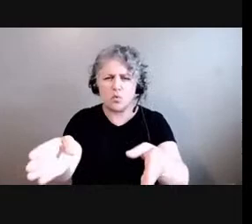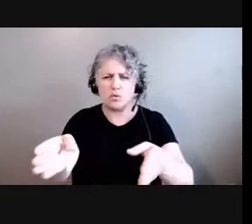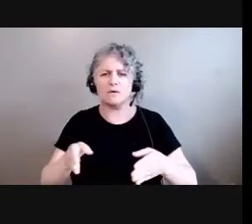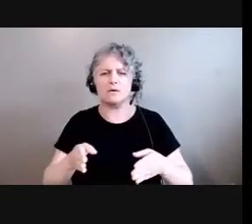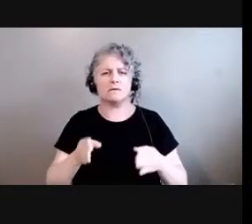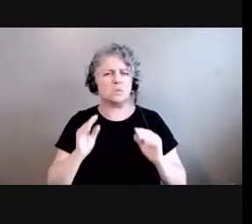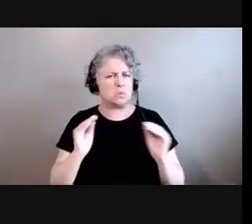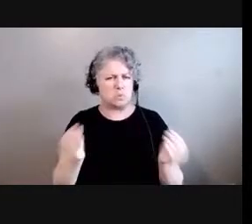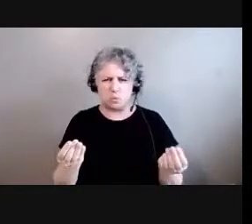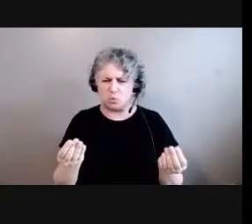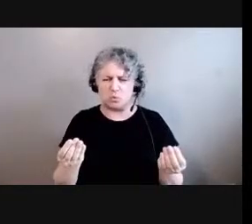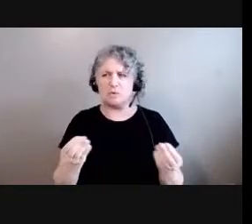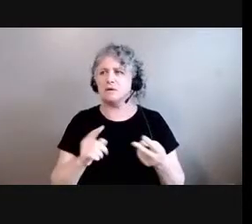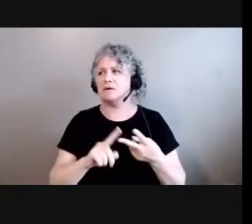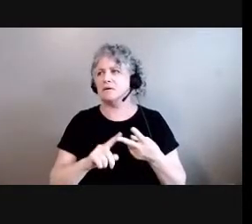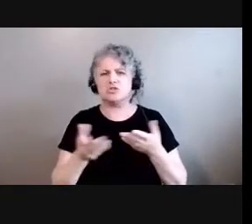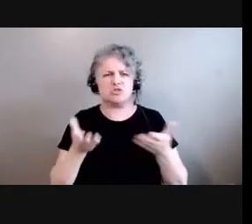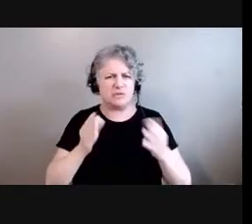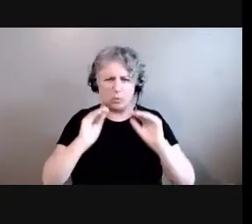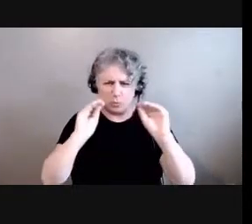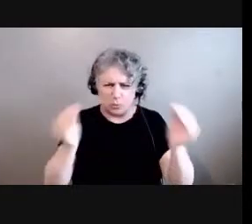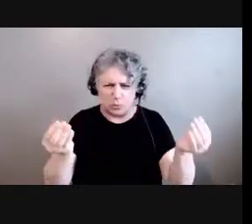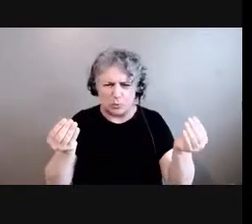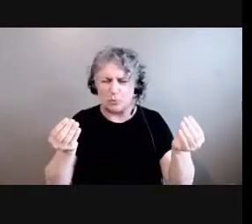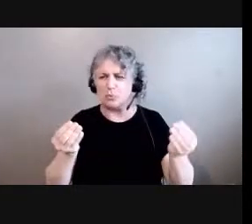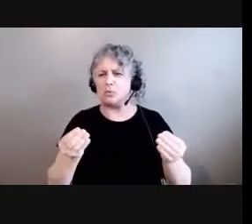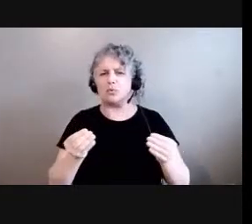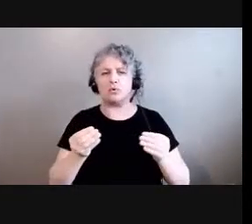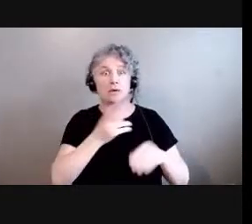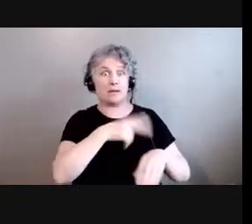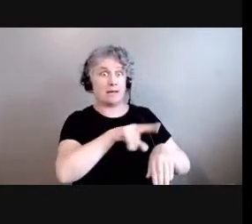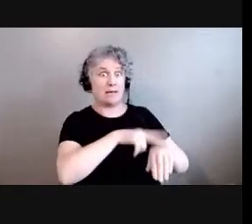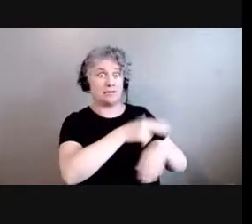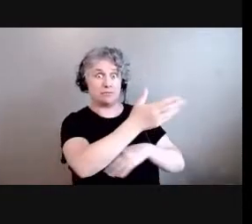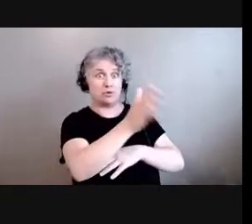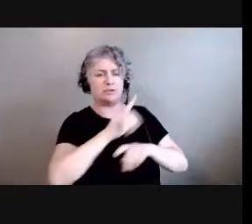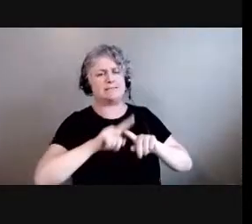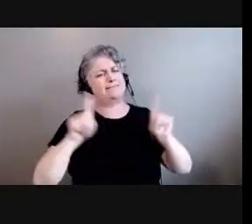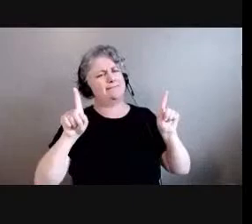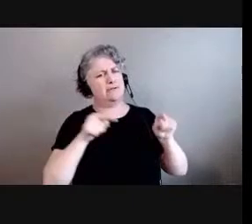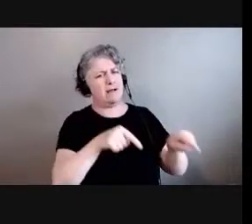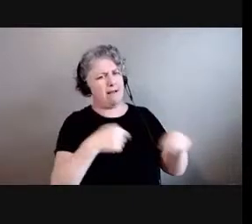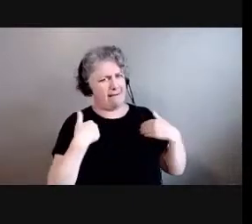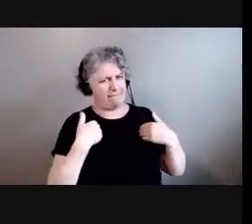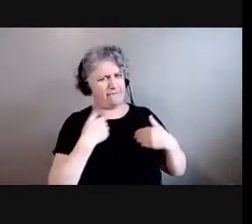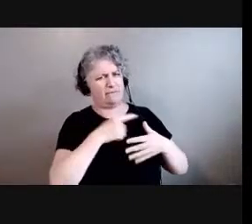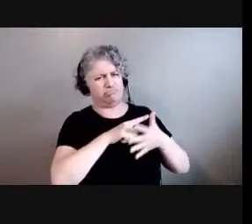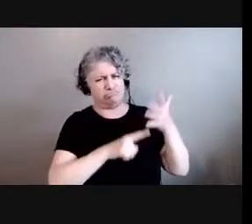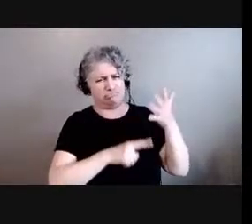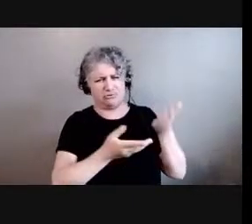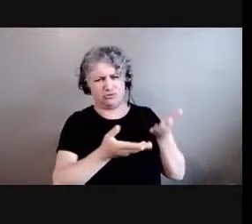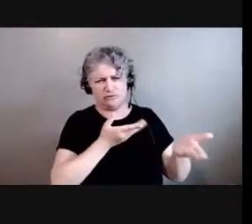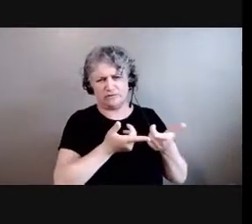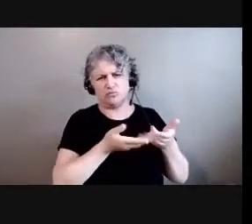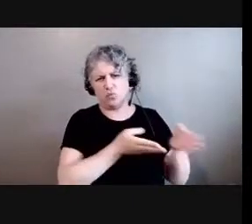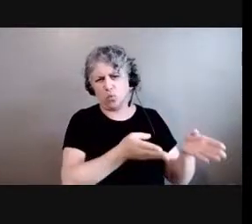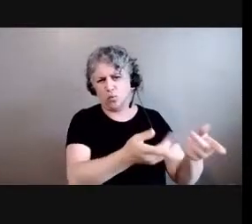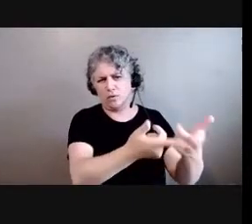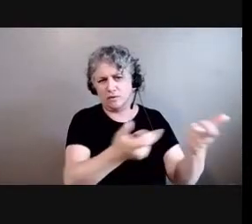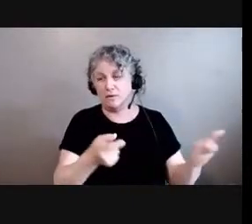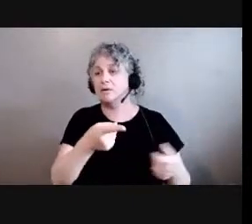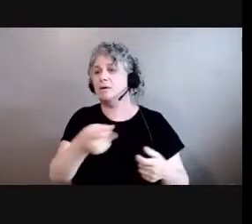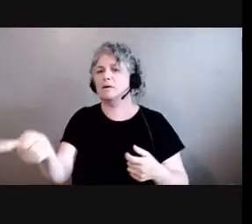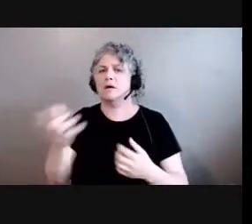roadless, no services, different than national parks because they are solely meant to be